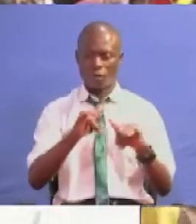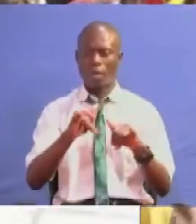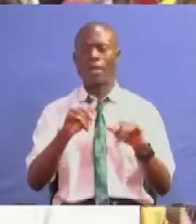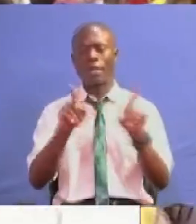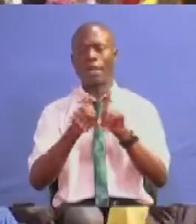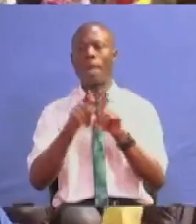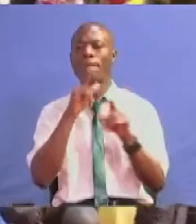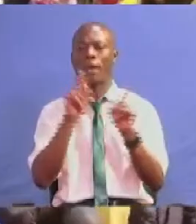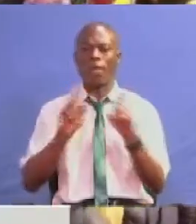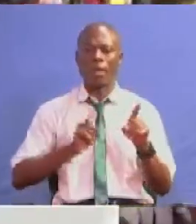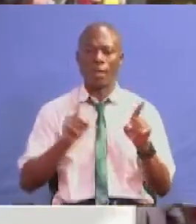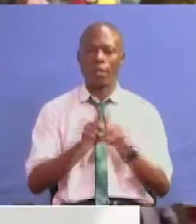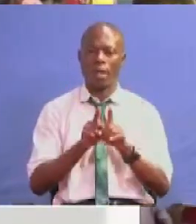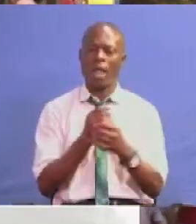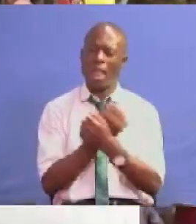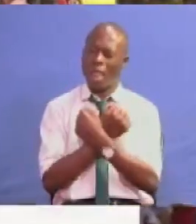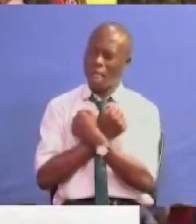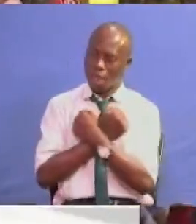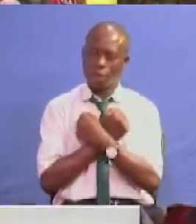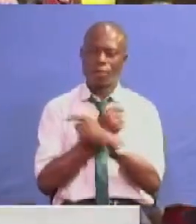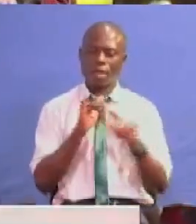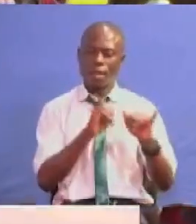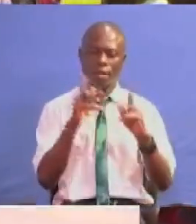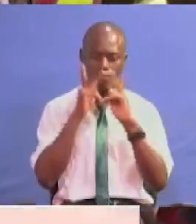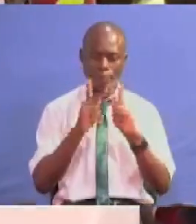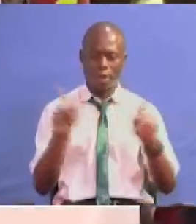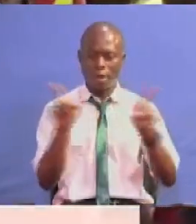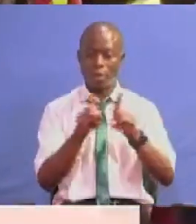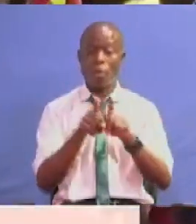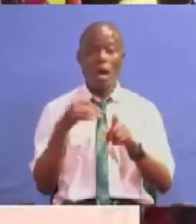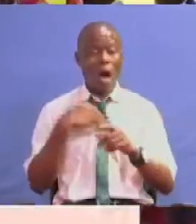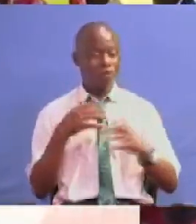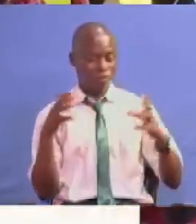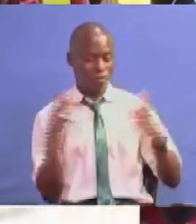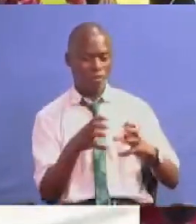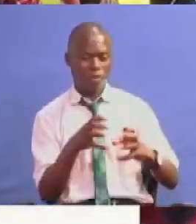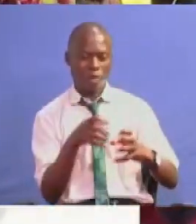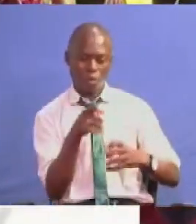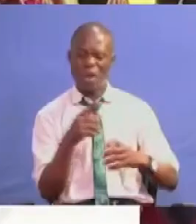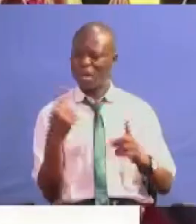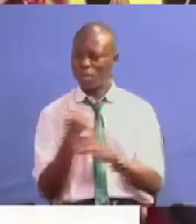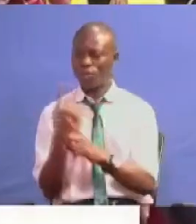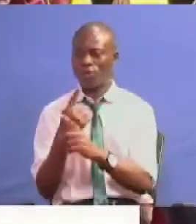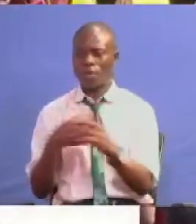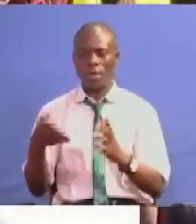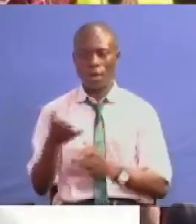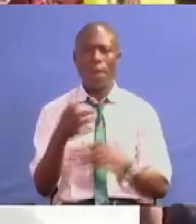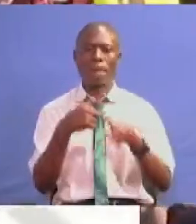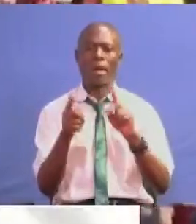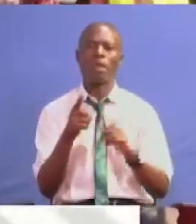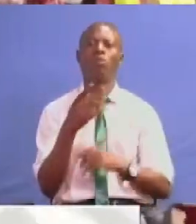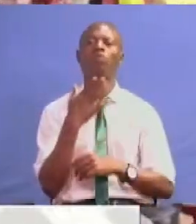dada. Tupendane, tukae na amani. Hapa tuko na majamii ya kila aina. Na